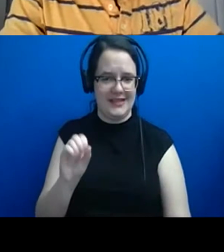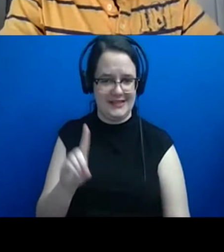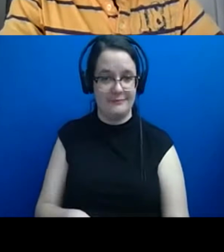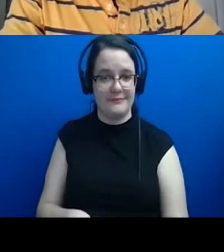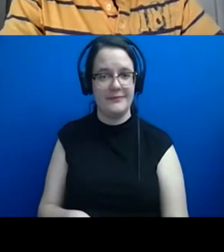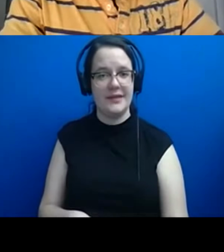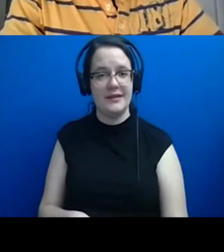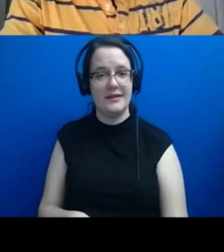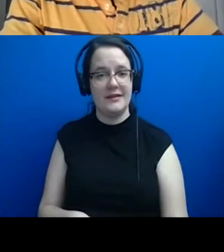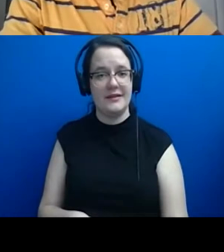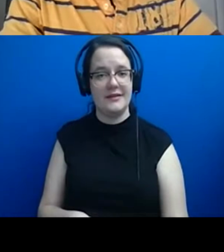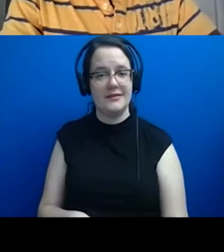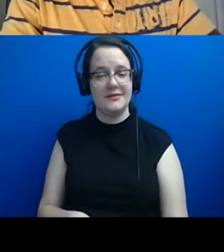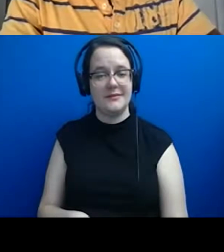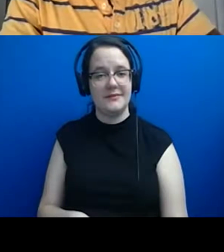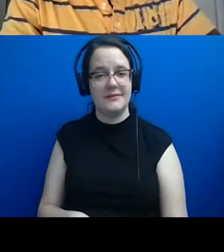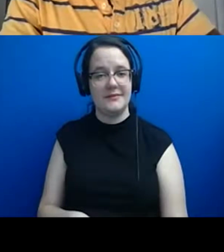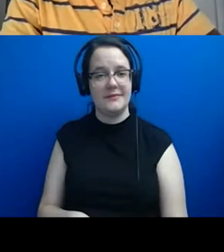Anything that you were not able to...